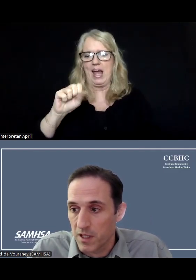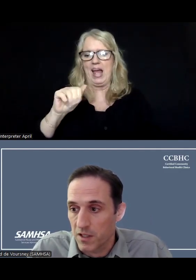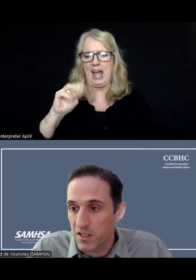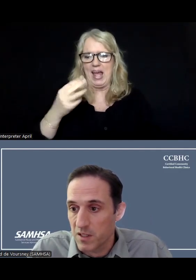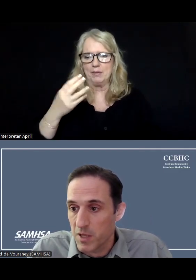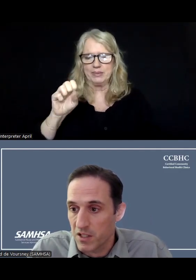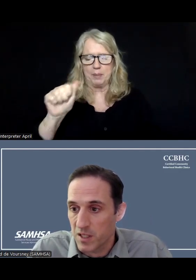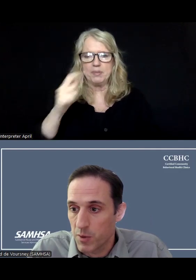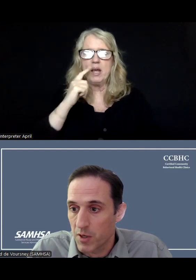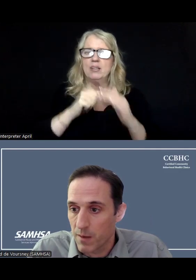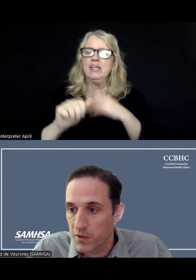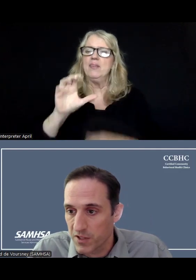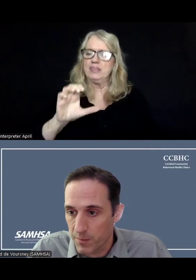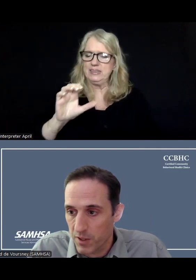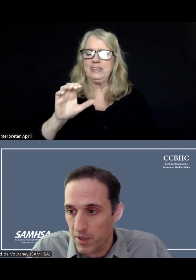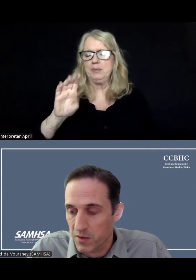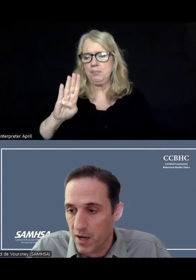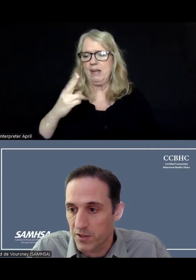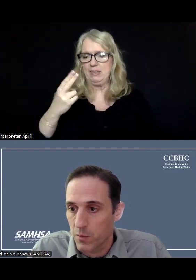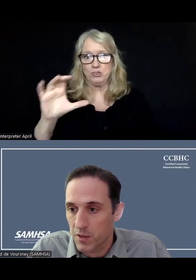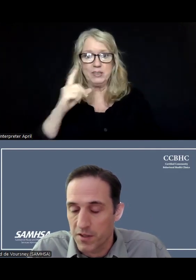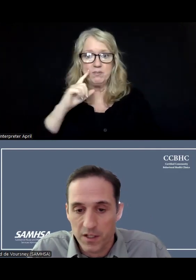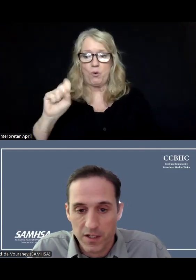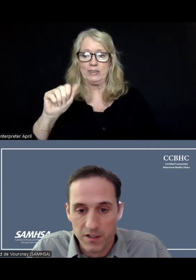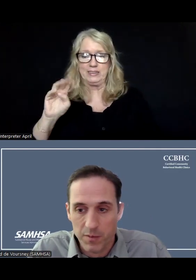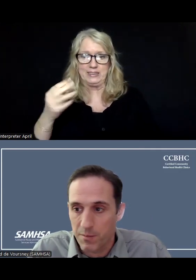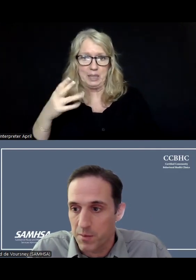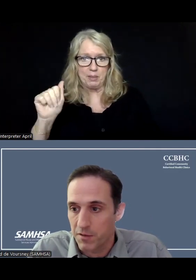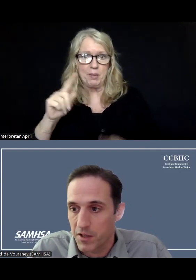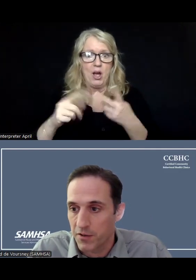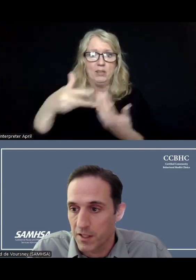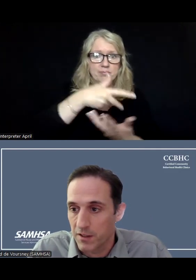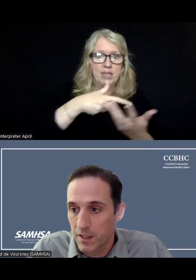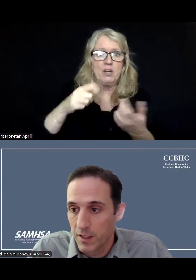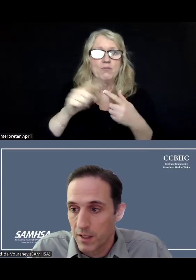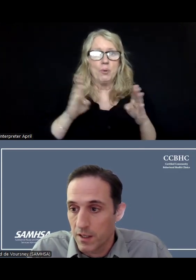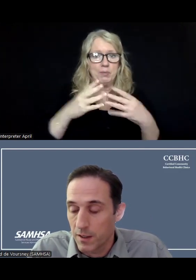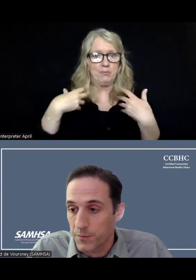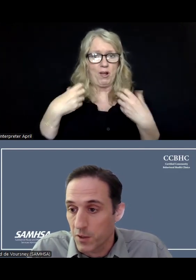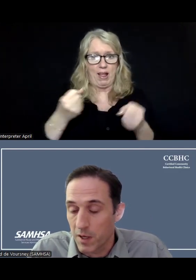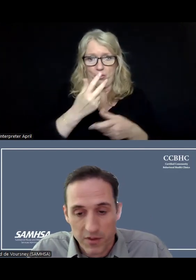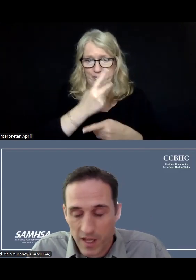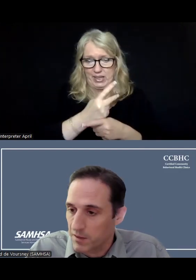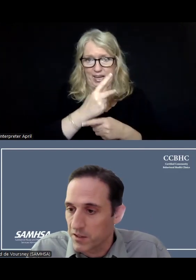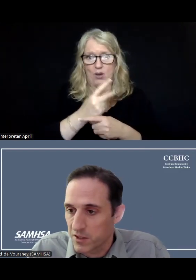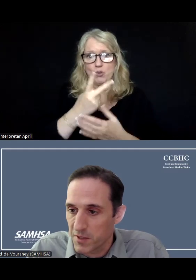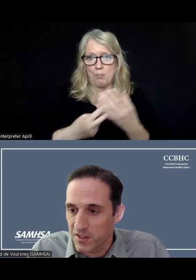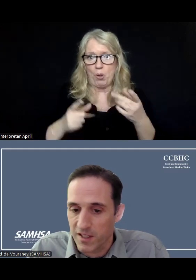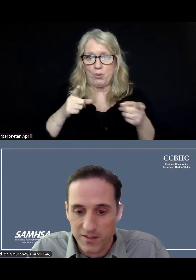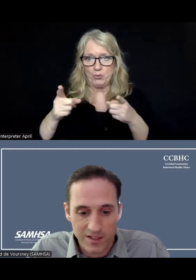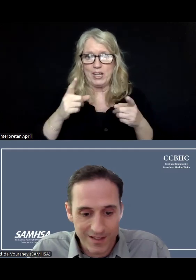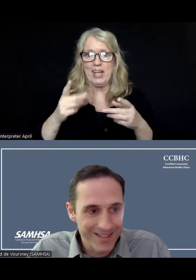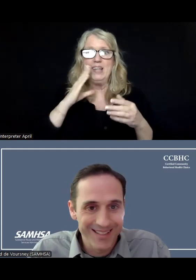house the CCBHC program for SAMHSA. We also house our work around the integration of primary and behavioral health care. So with that, I'm going to turn to